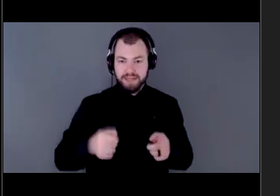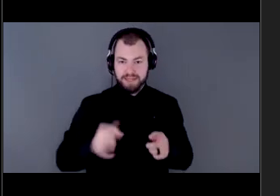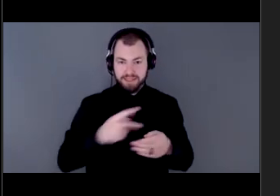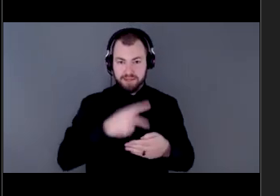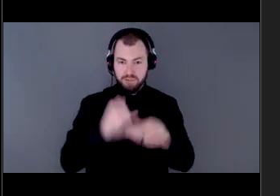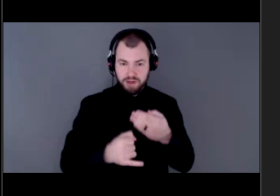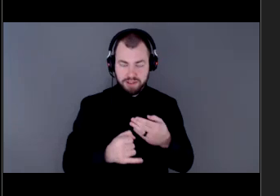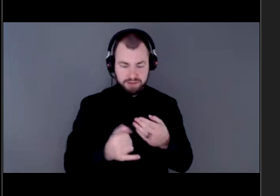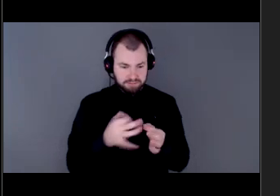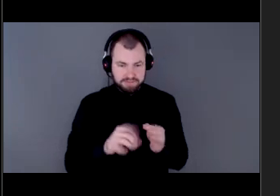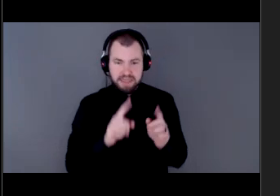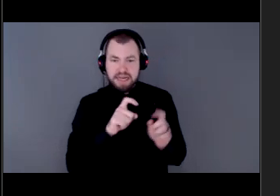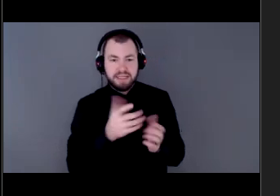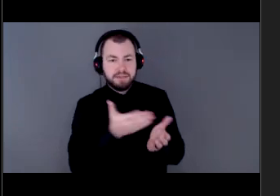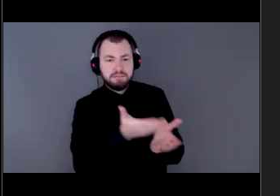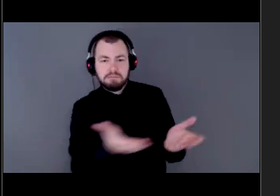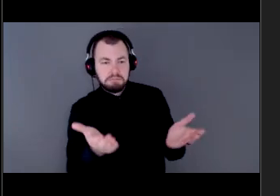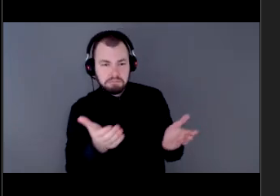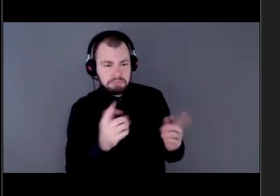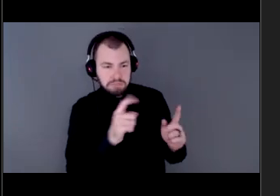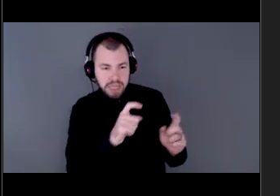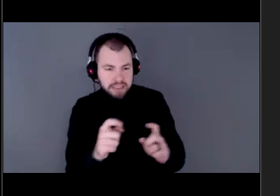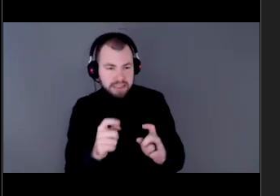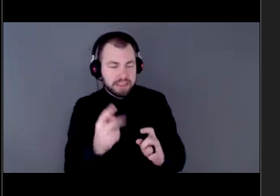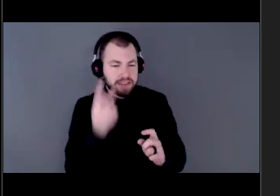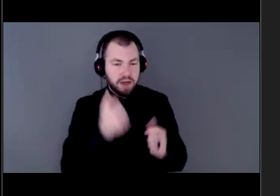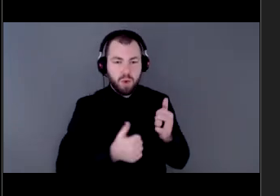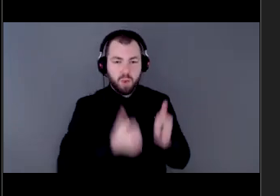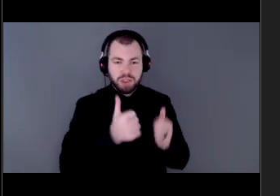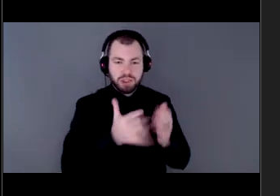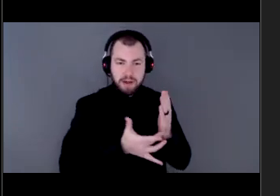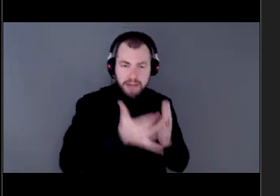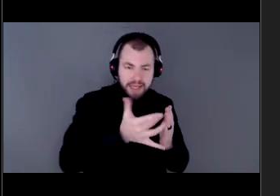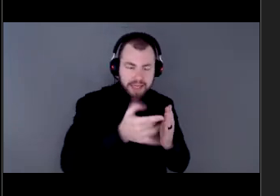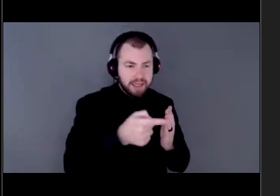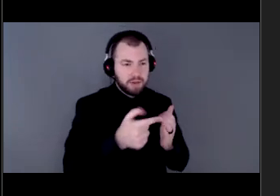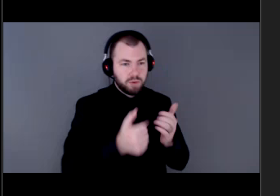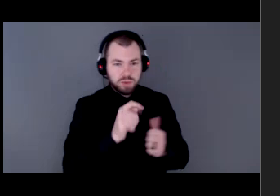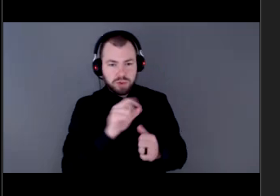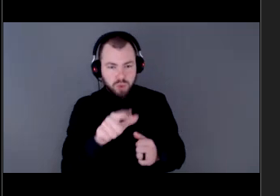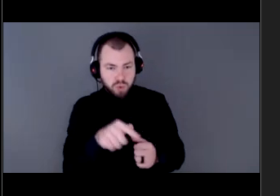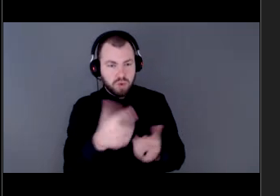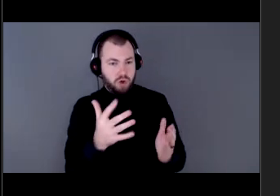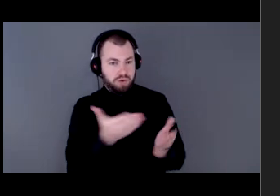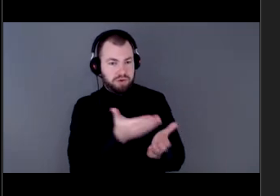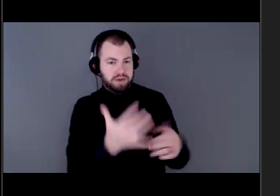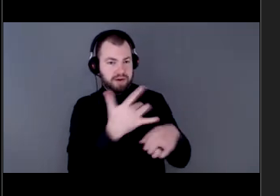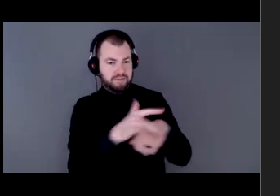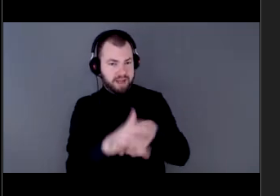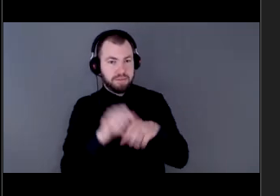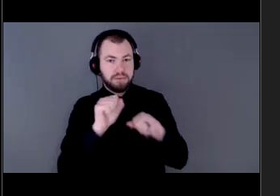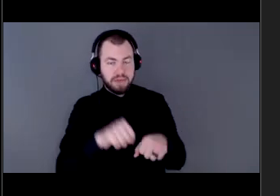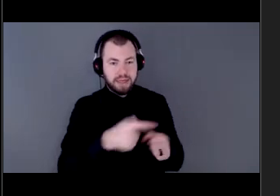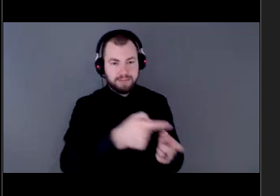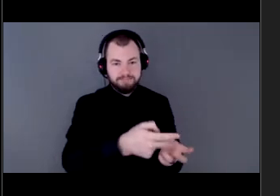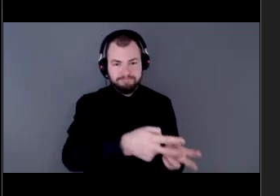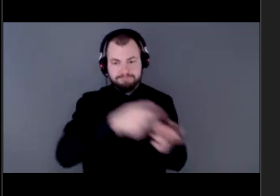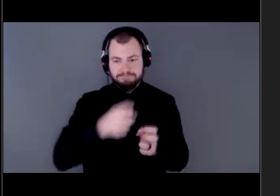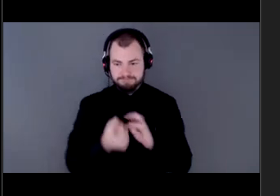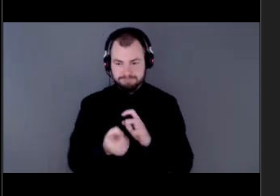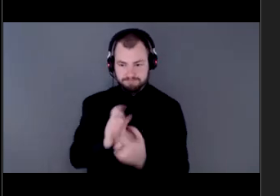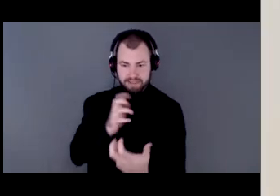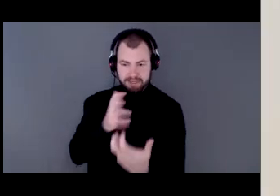testing what's already out there and finding out which blades or tools are already commercially available that we can then adapt to our particular use